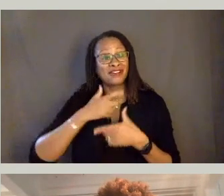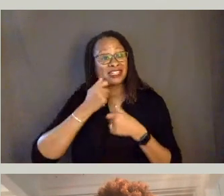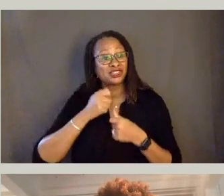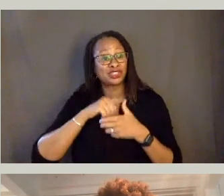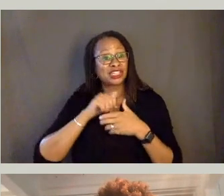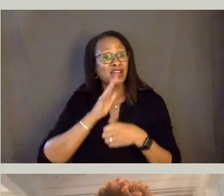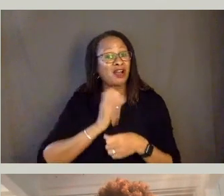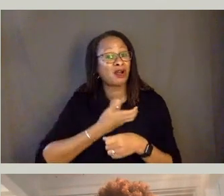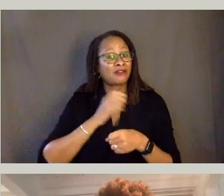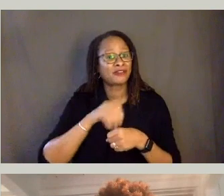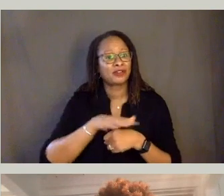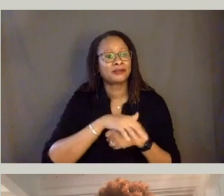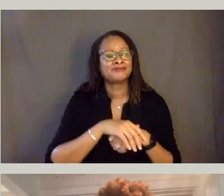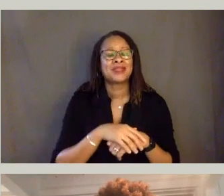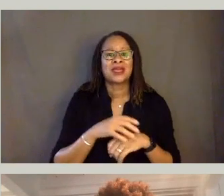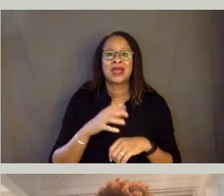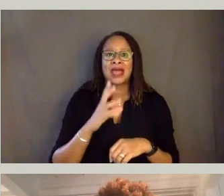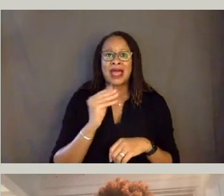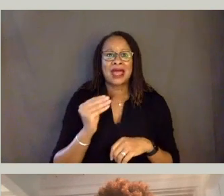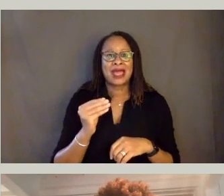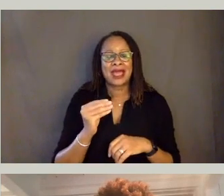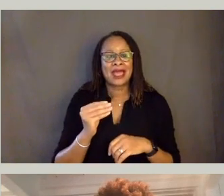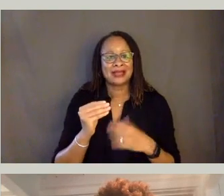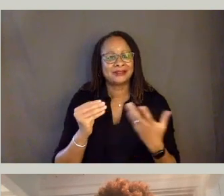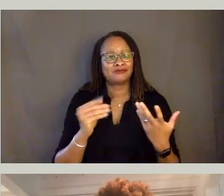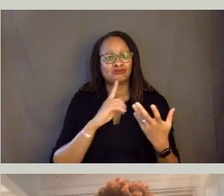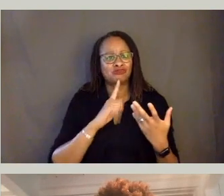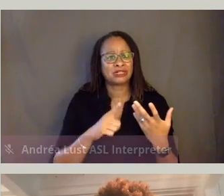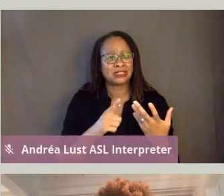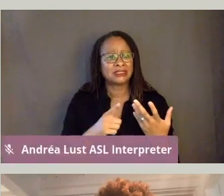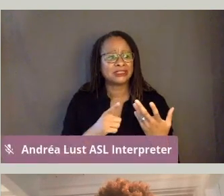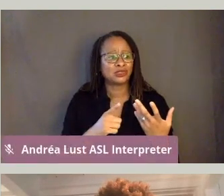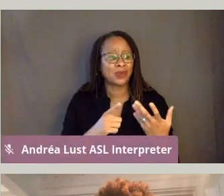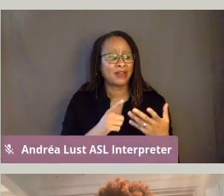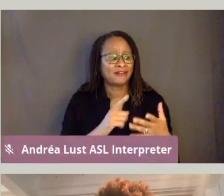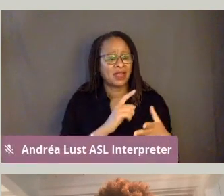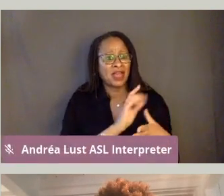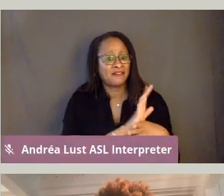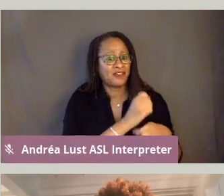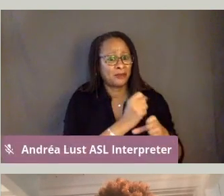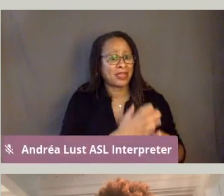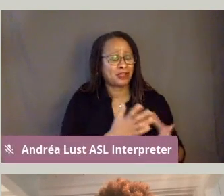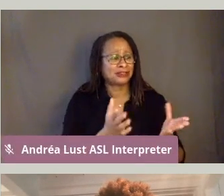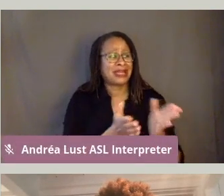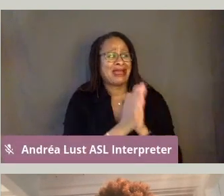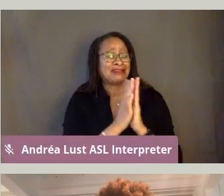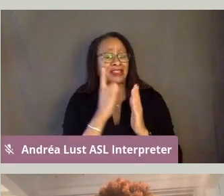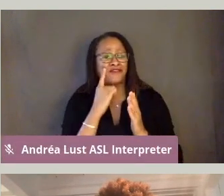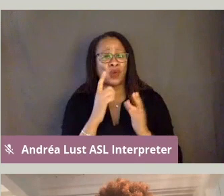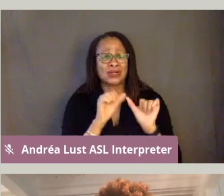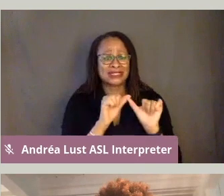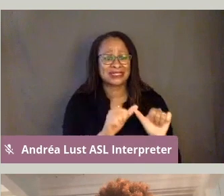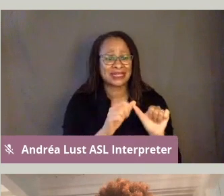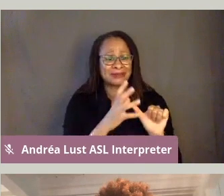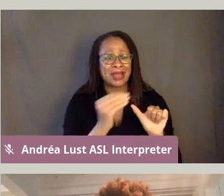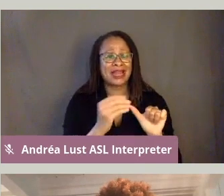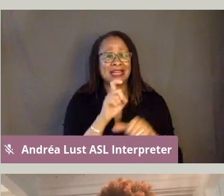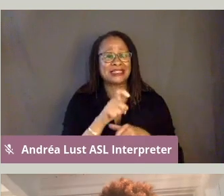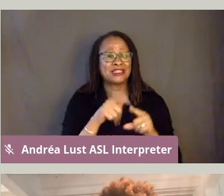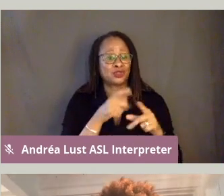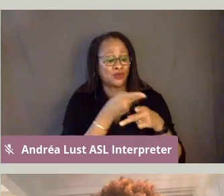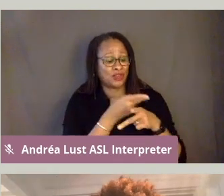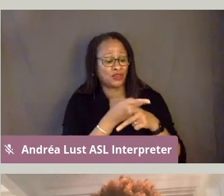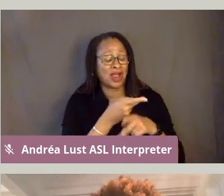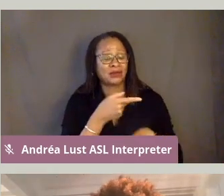where there's like a, you know, unanimous outcry from filmmakers around sustainability and a need to kind of figure out